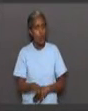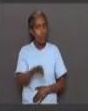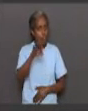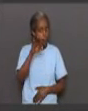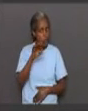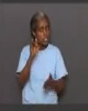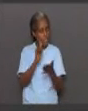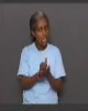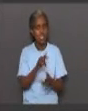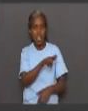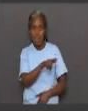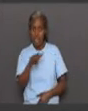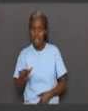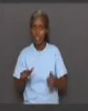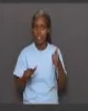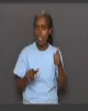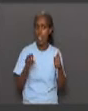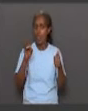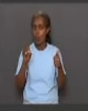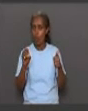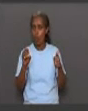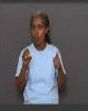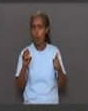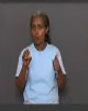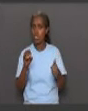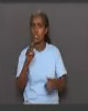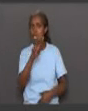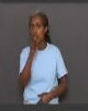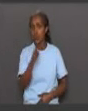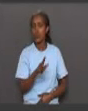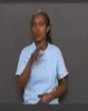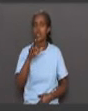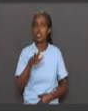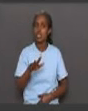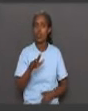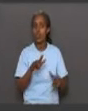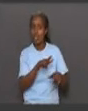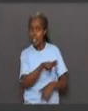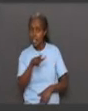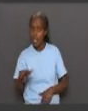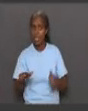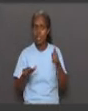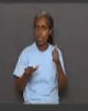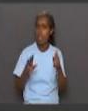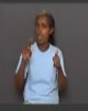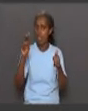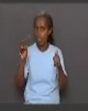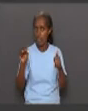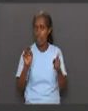You also found that line AO is 2/3 of